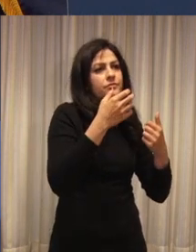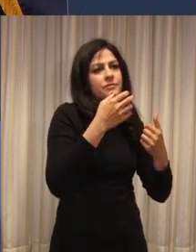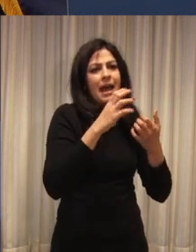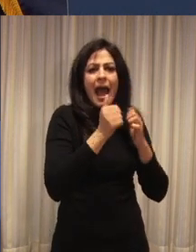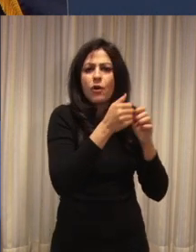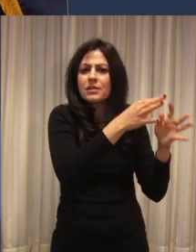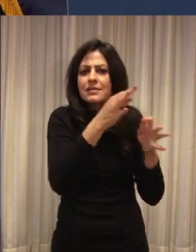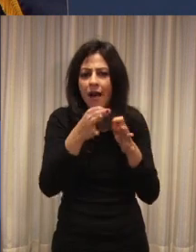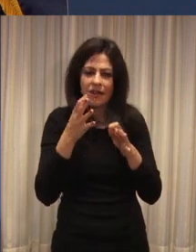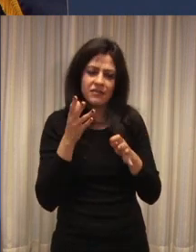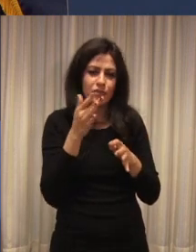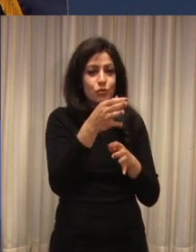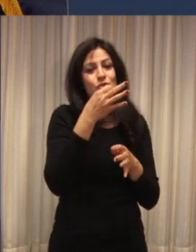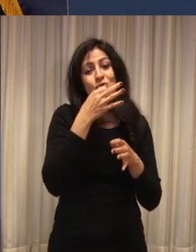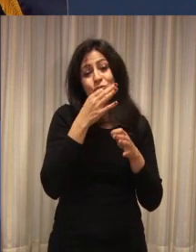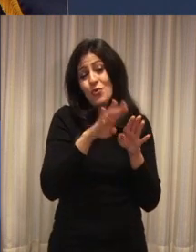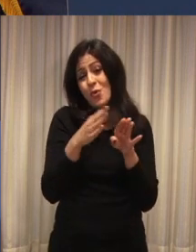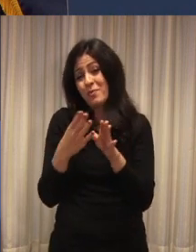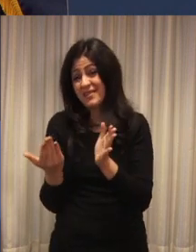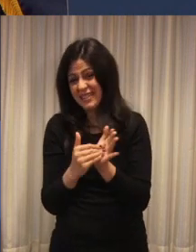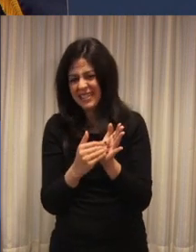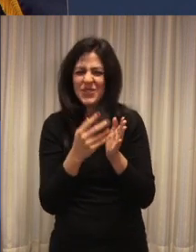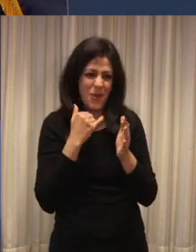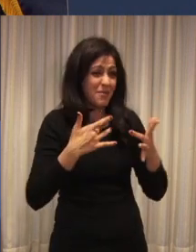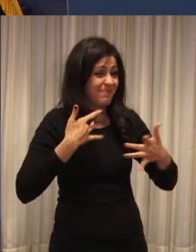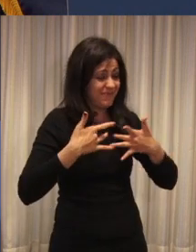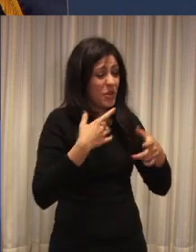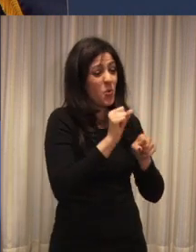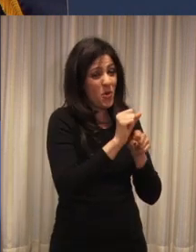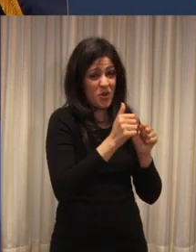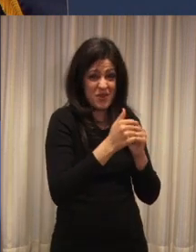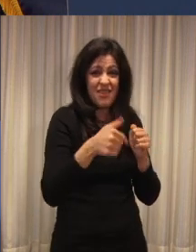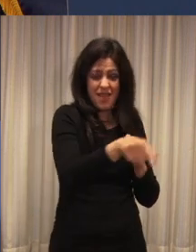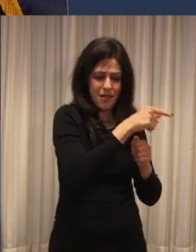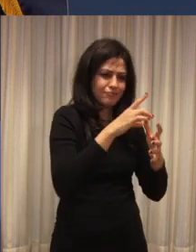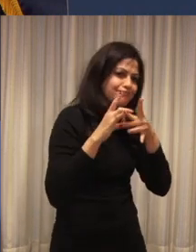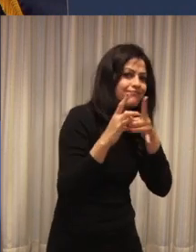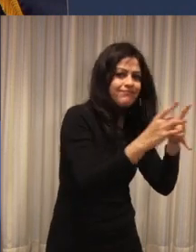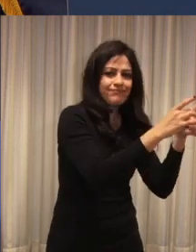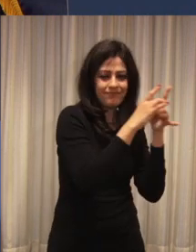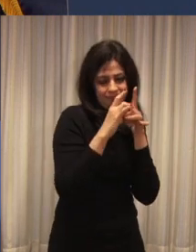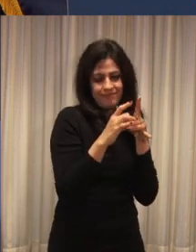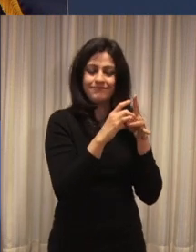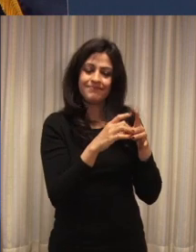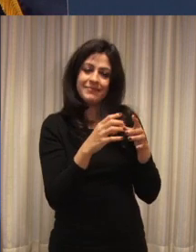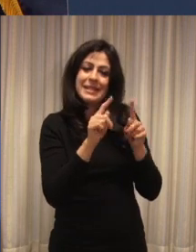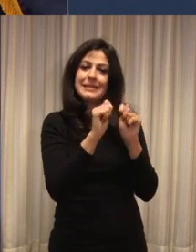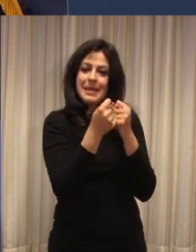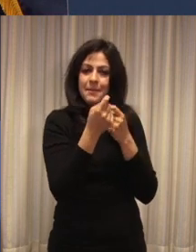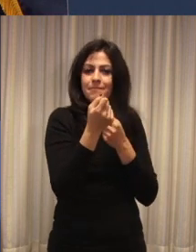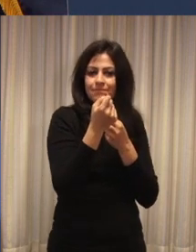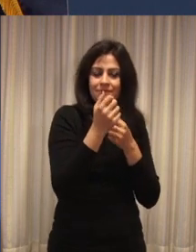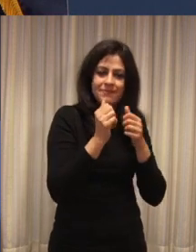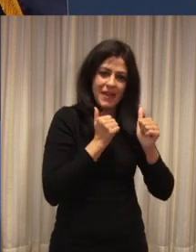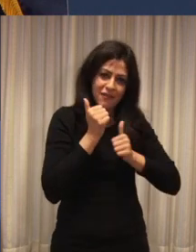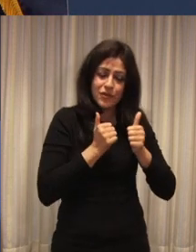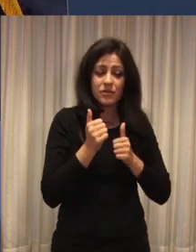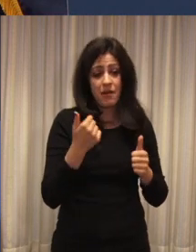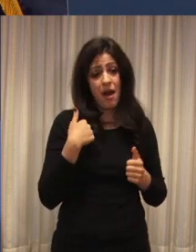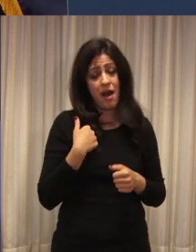make. So I'm very excited to work with everyone to have this be that collaborative team effort. And I am